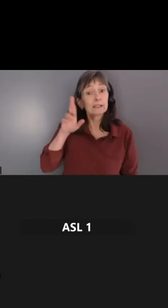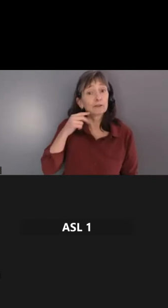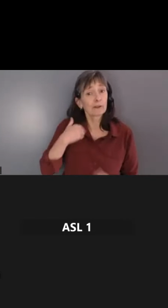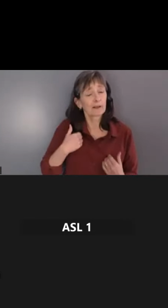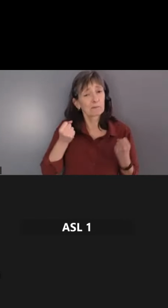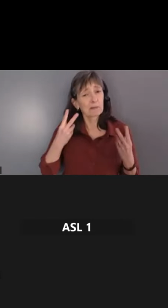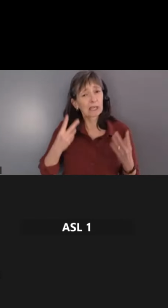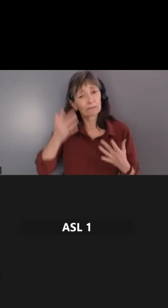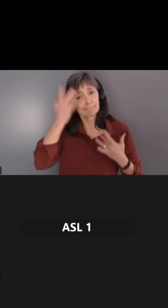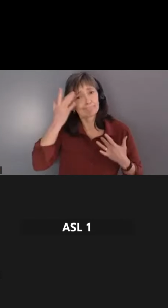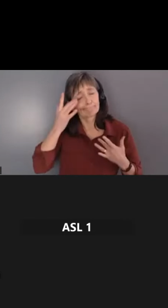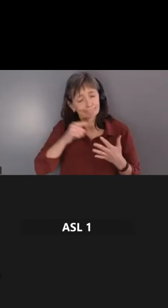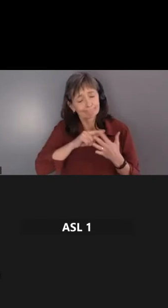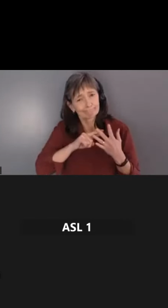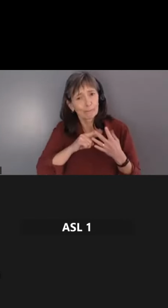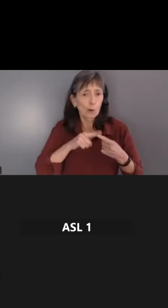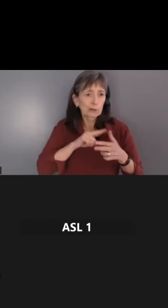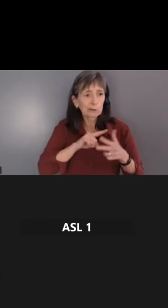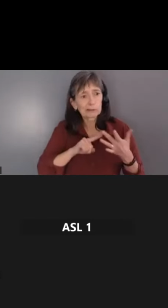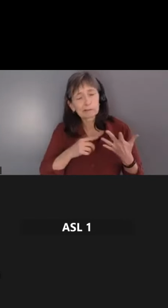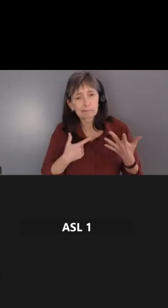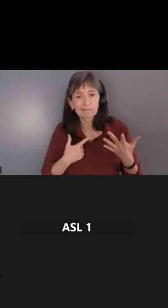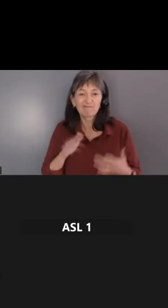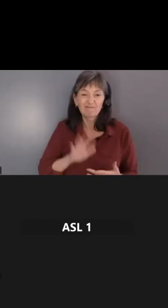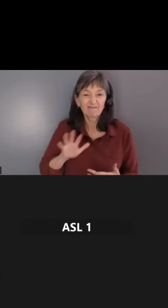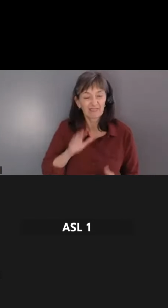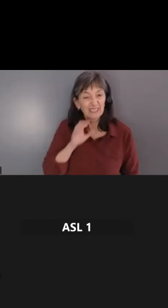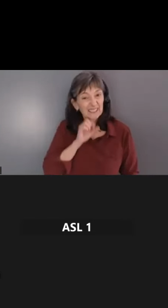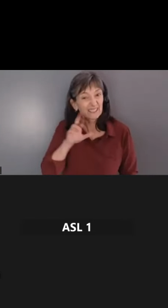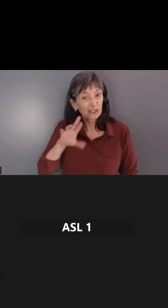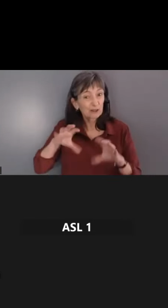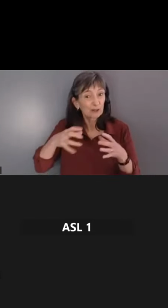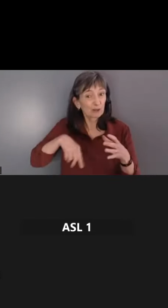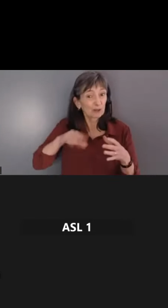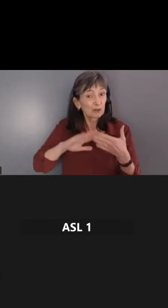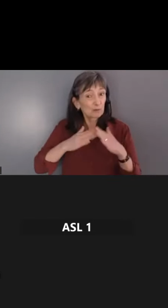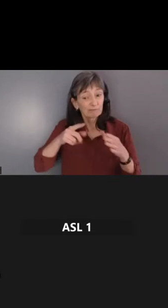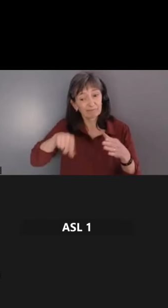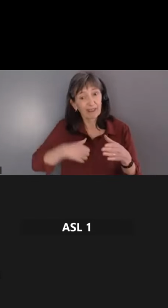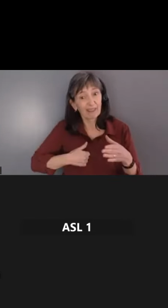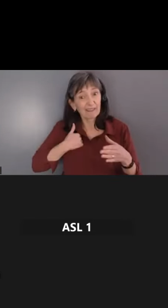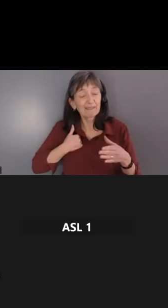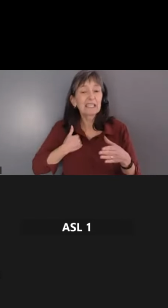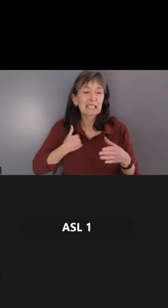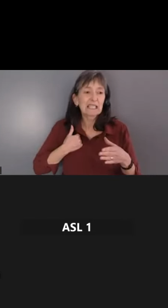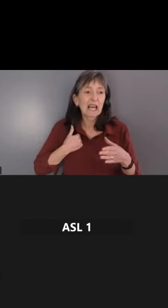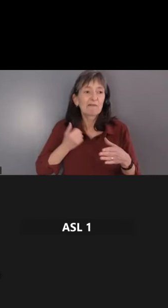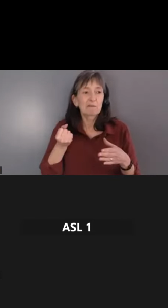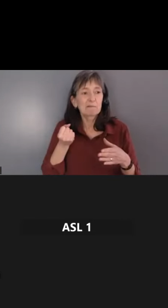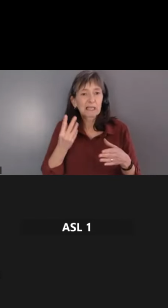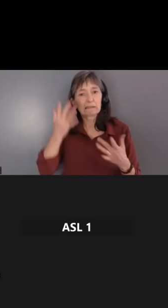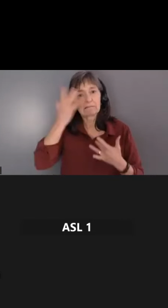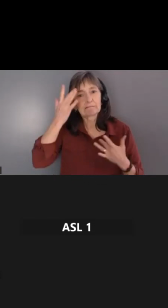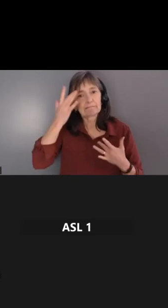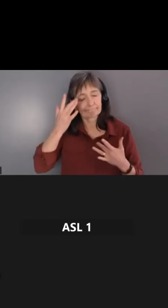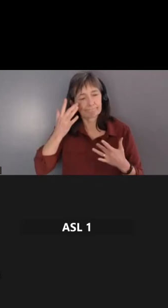current estimates suggest that about 1/3 of community dwelling older Canadians have multimorbidity, which is the